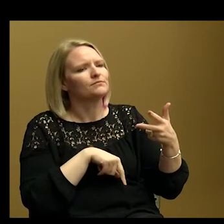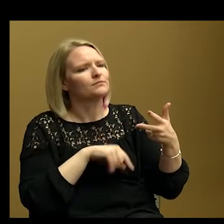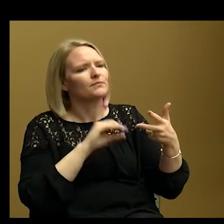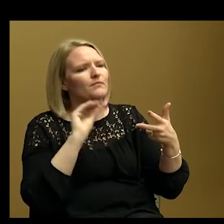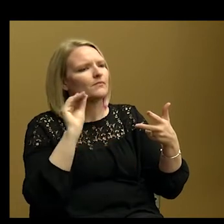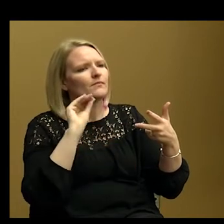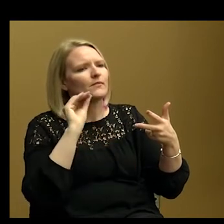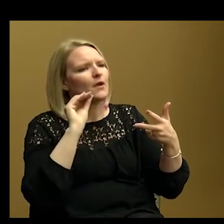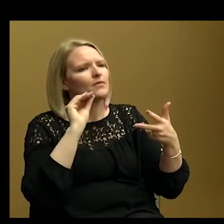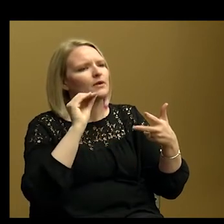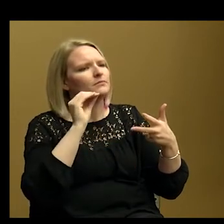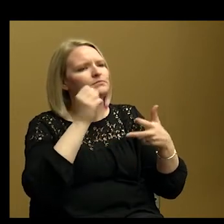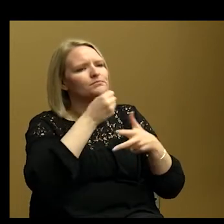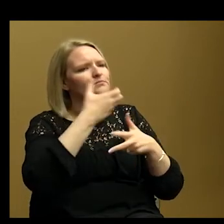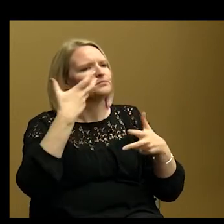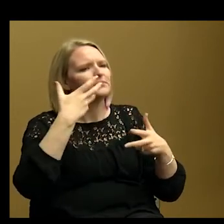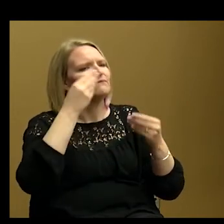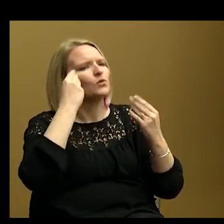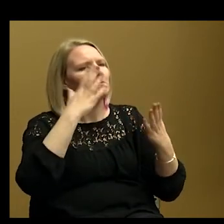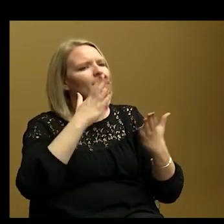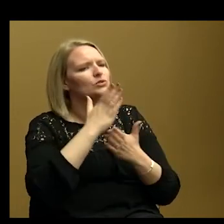in the information section